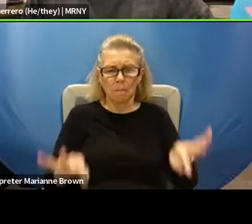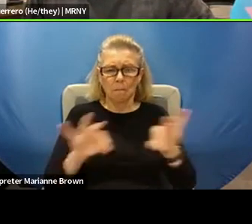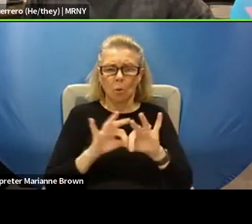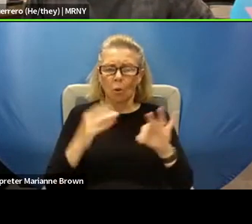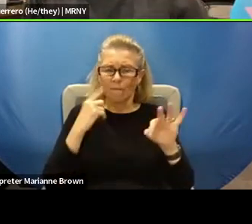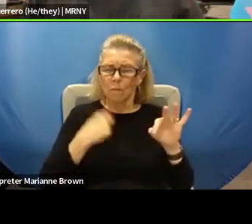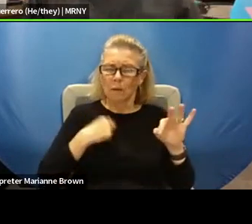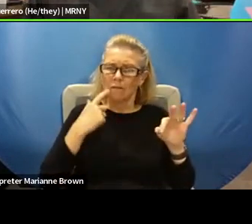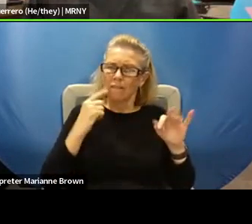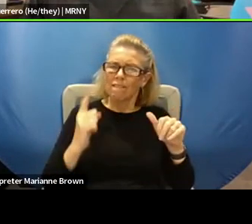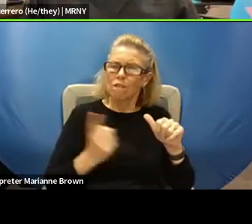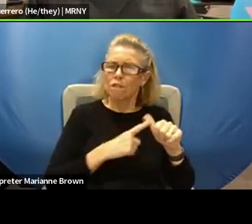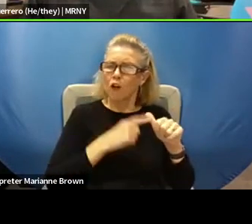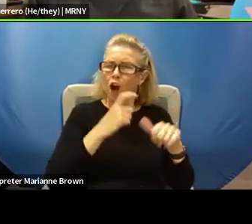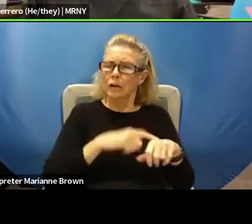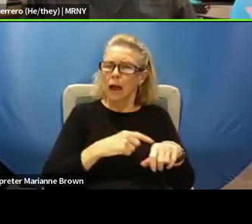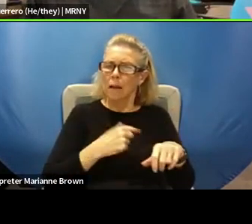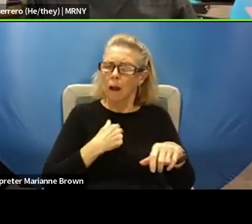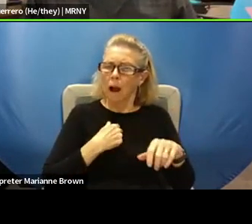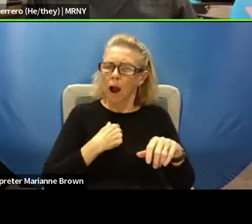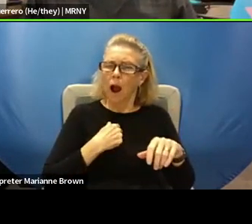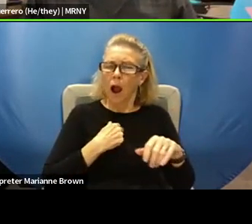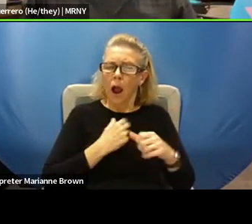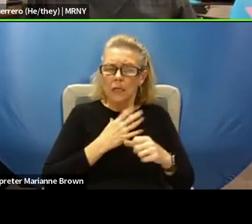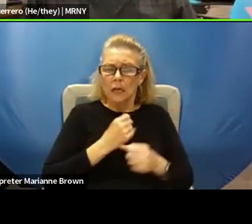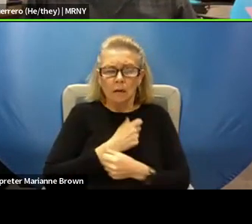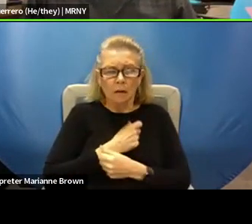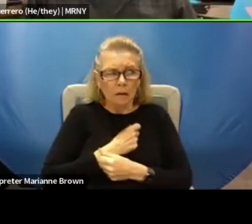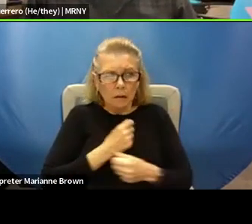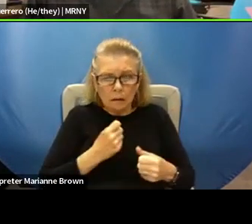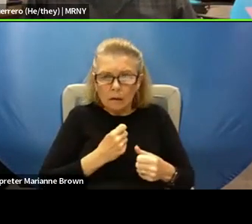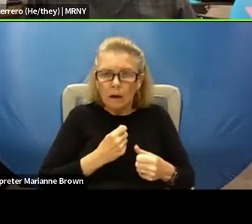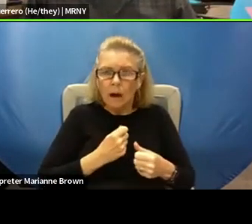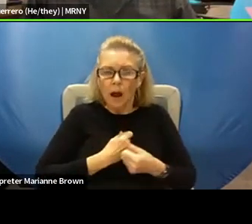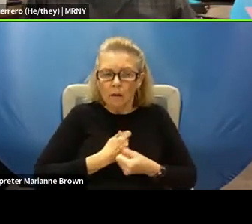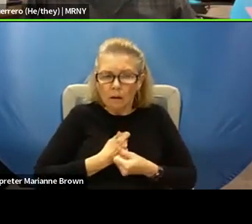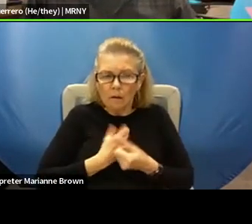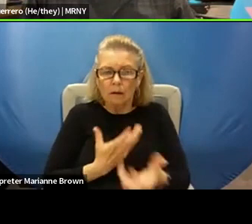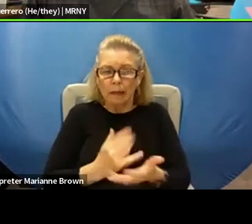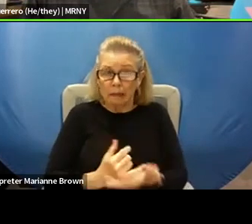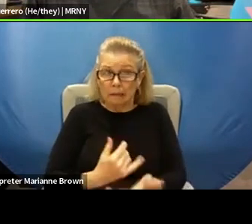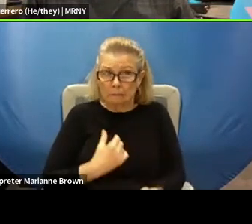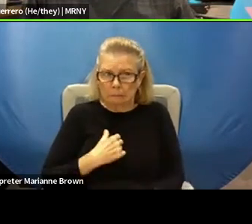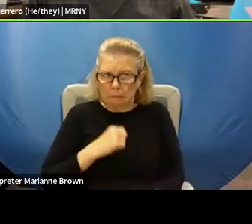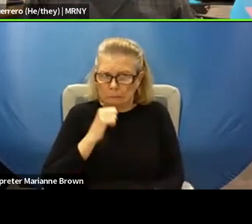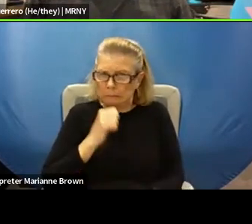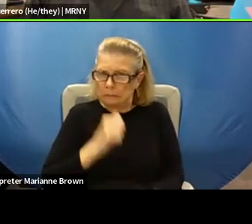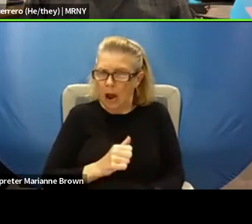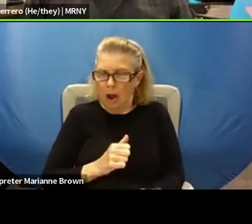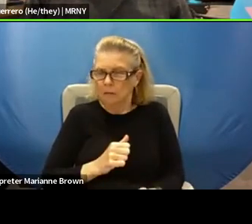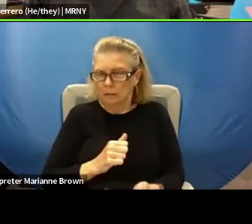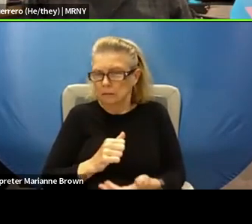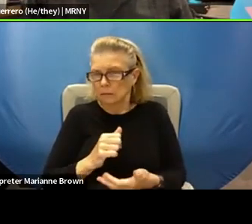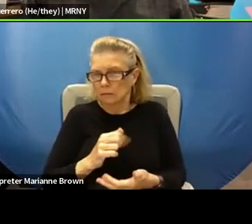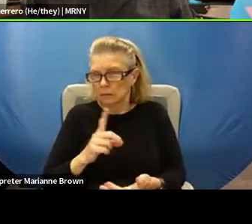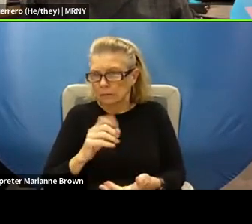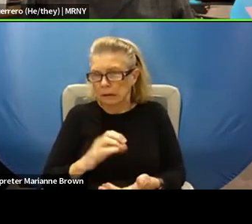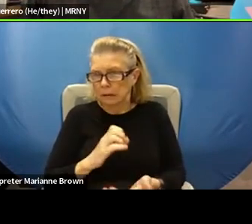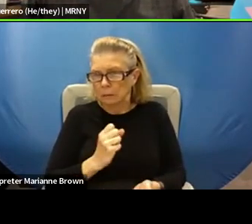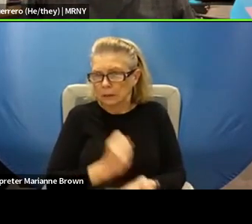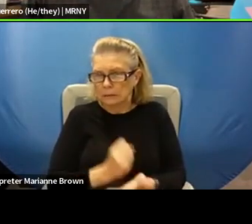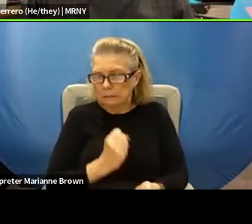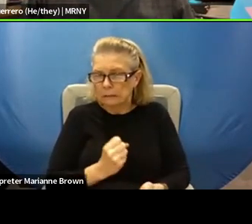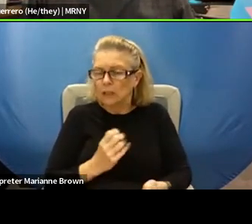first time I actually ended up feeling comfortable sharing with people that I was undocumented. And that was the first time I saw people with